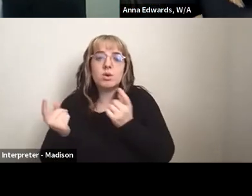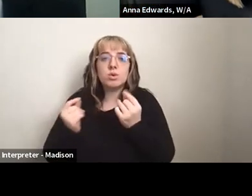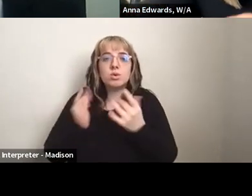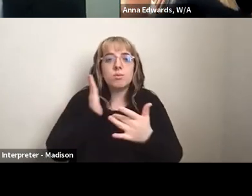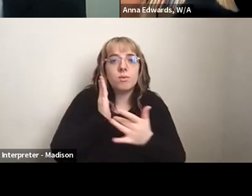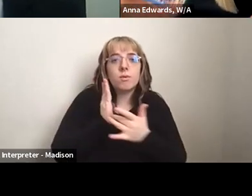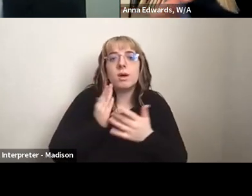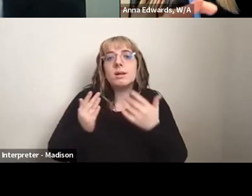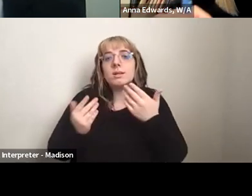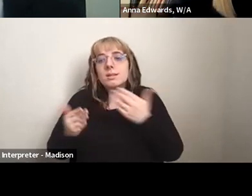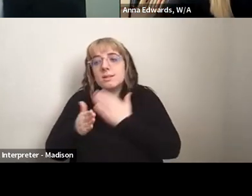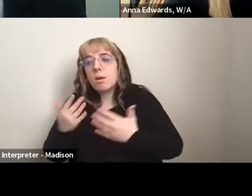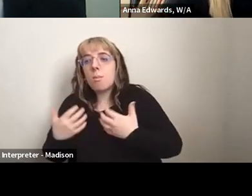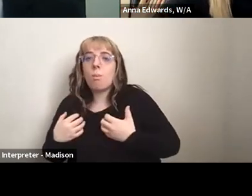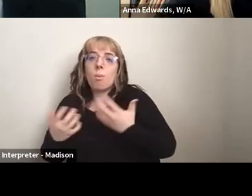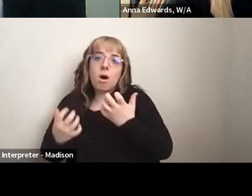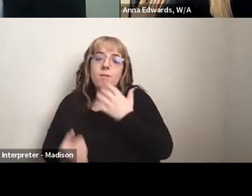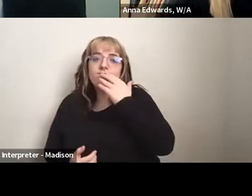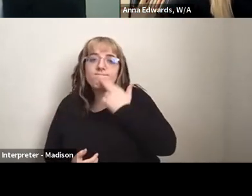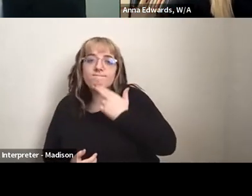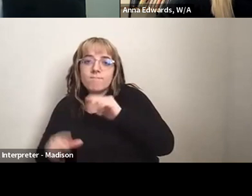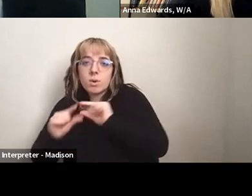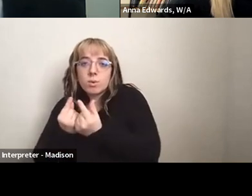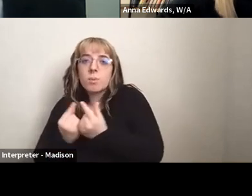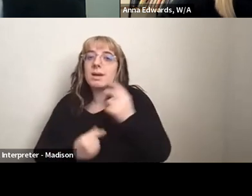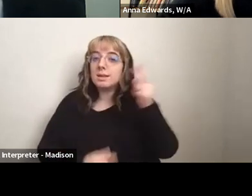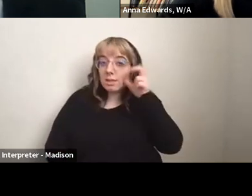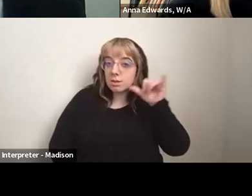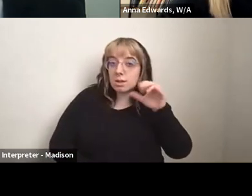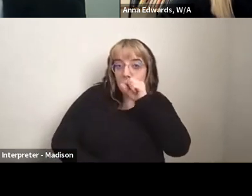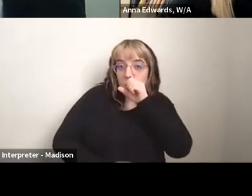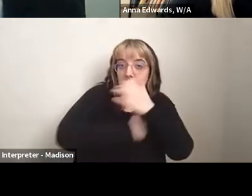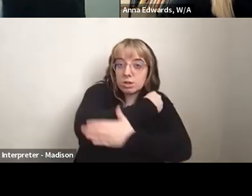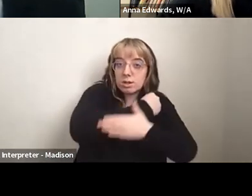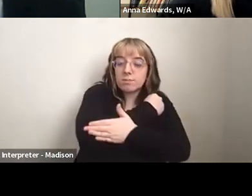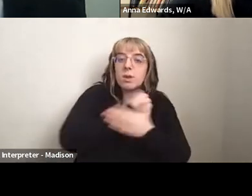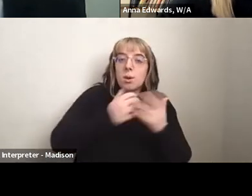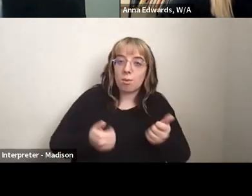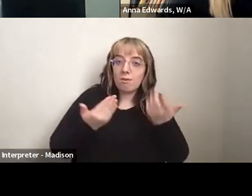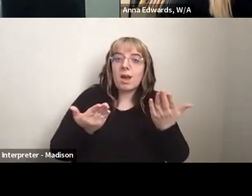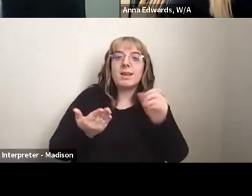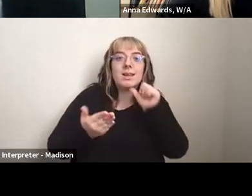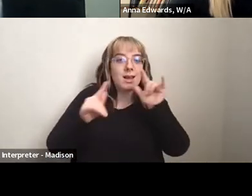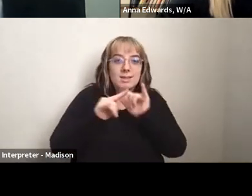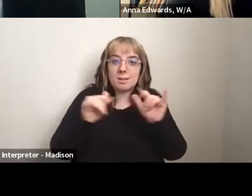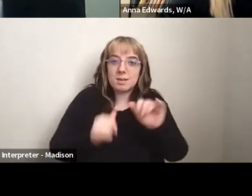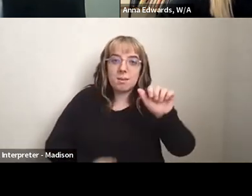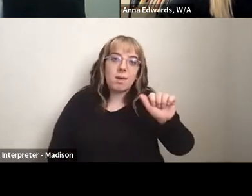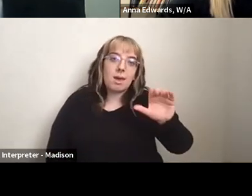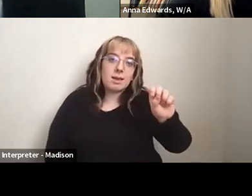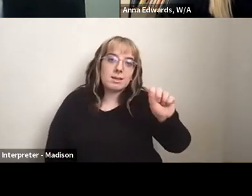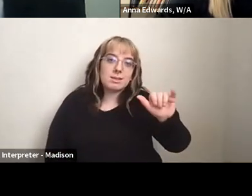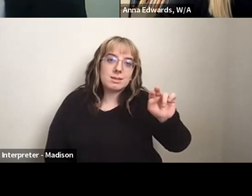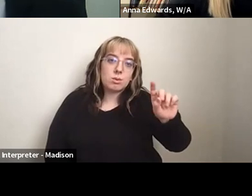virtual, some face-to-face. And it sounds like in Orange County, Leanne, that you all are providing those asynchronous courses, video libraries.